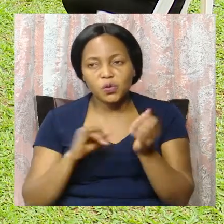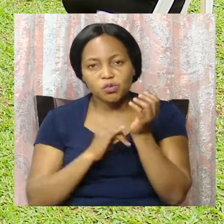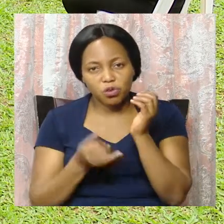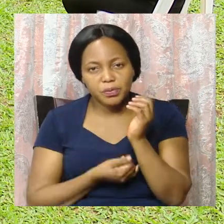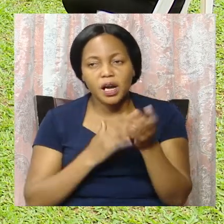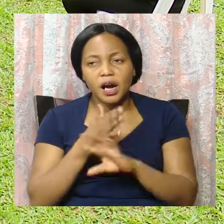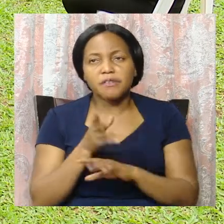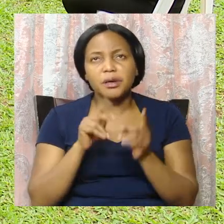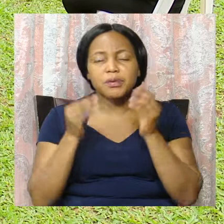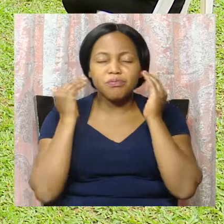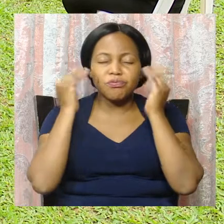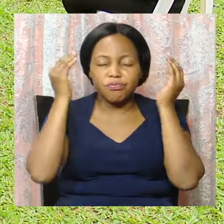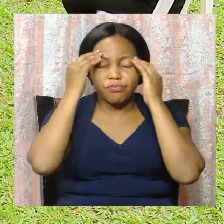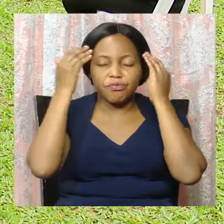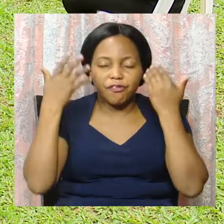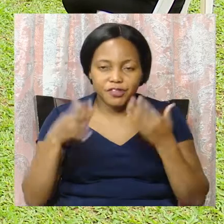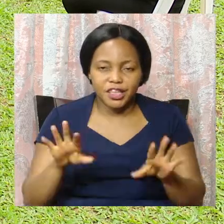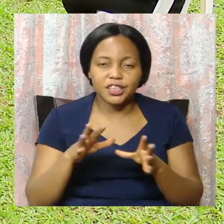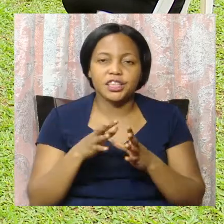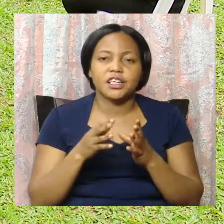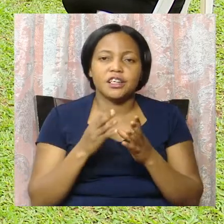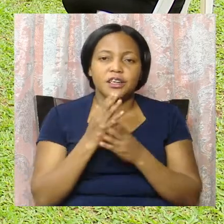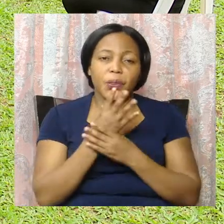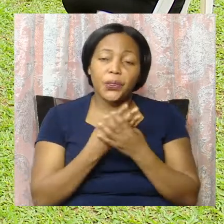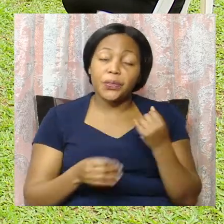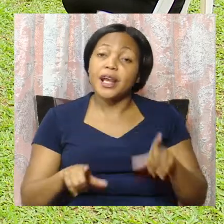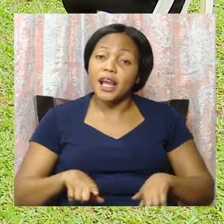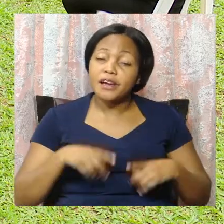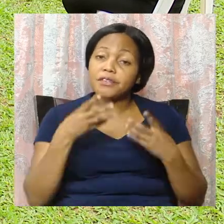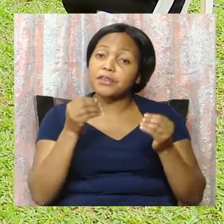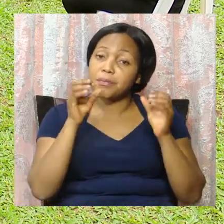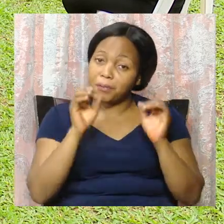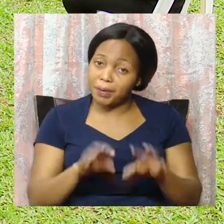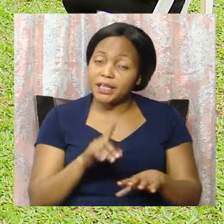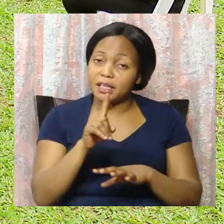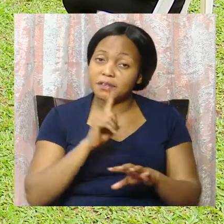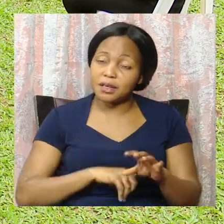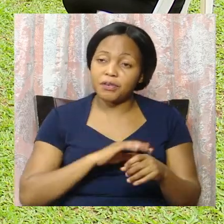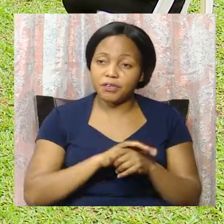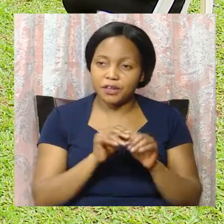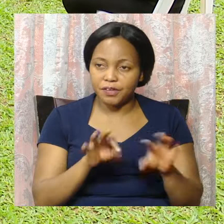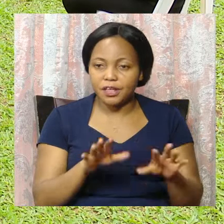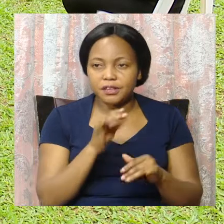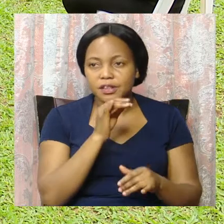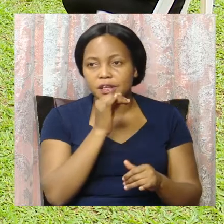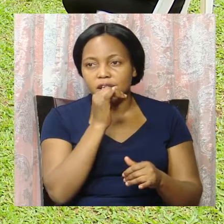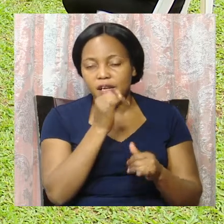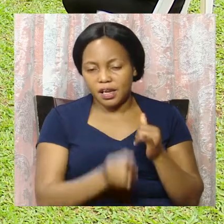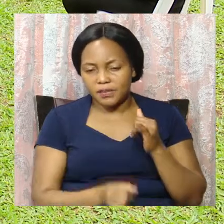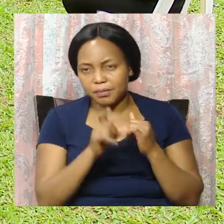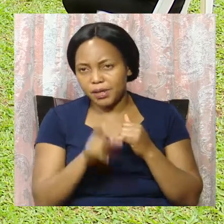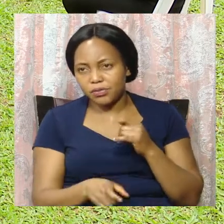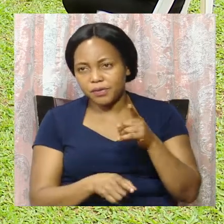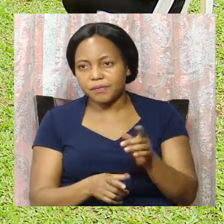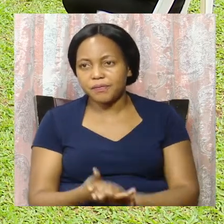into depression, discouragement, you know. Life is not easy in the midst of COVID. So let's hear from